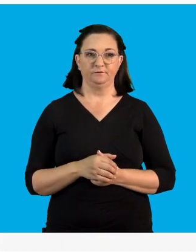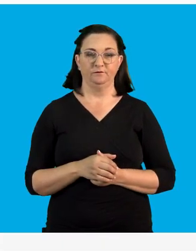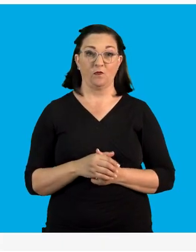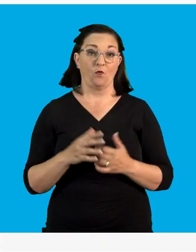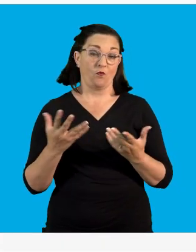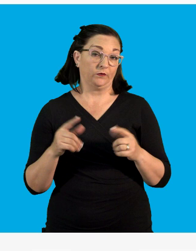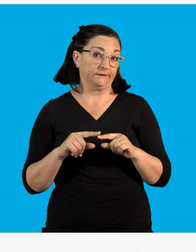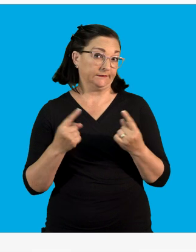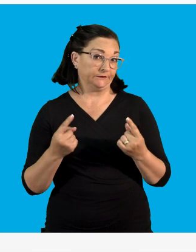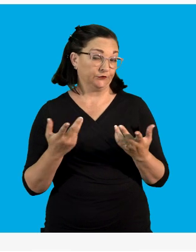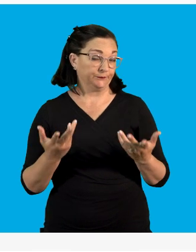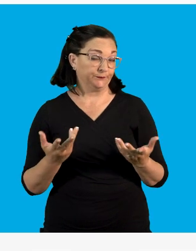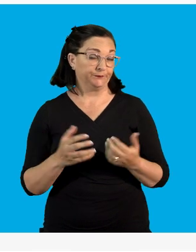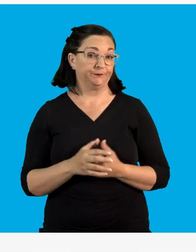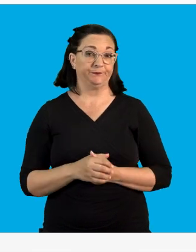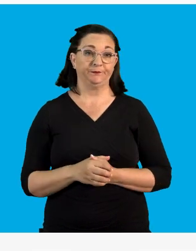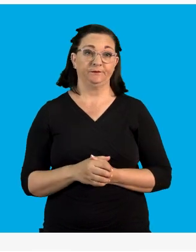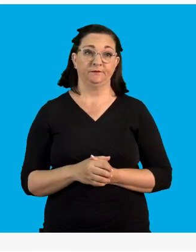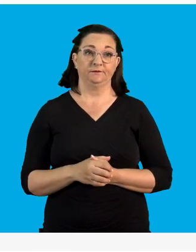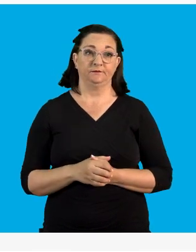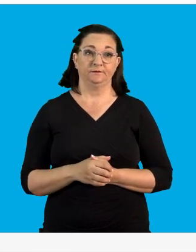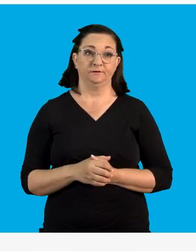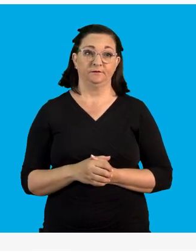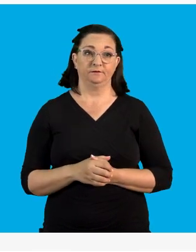or a different number.